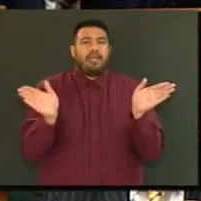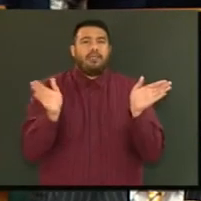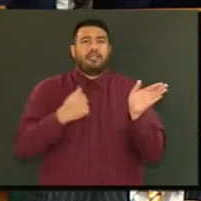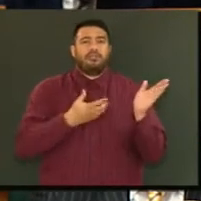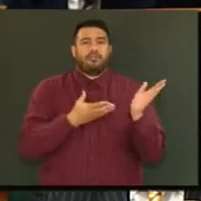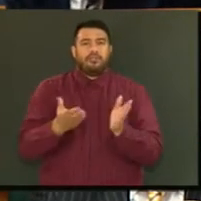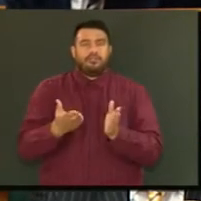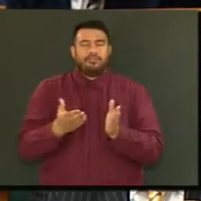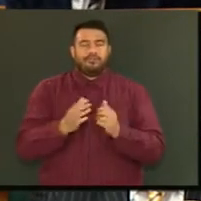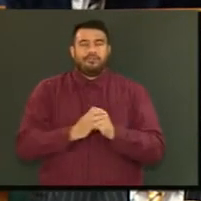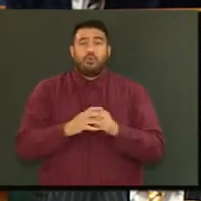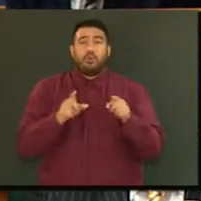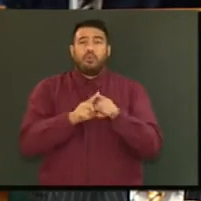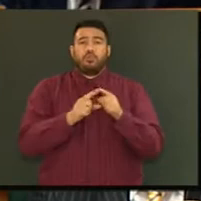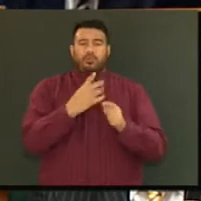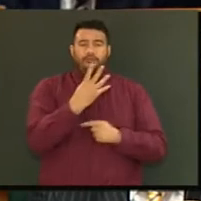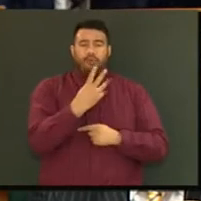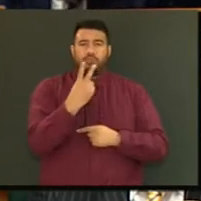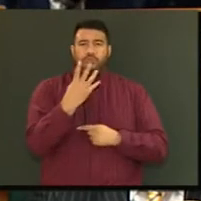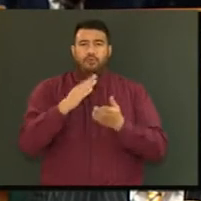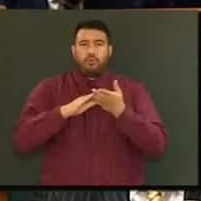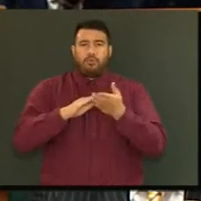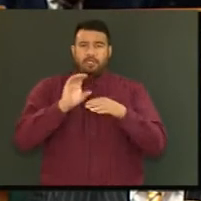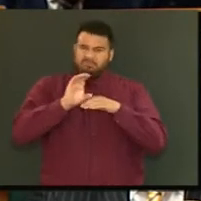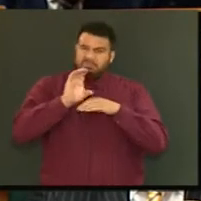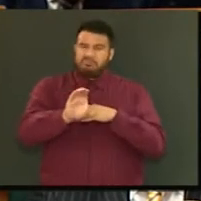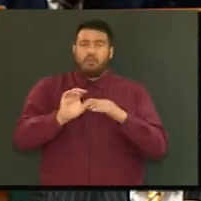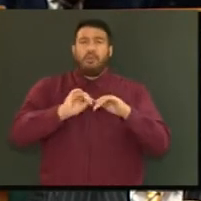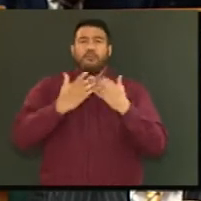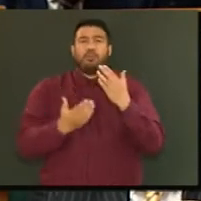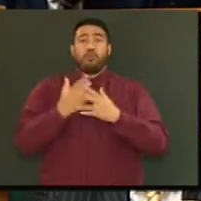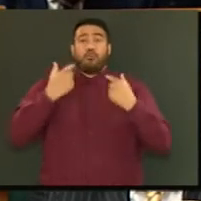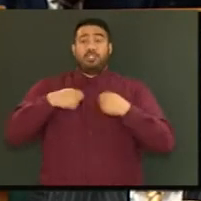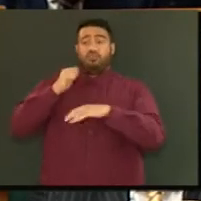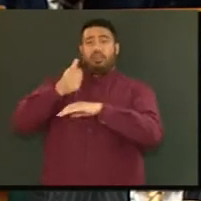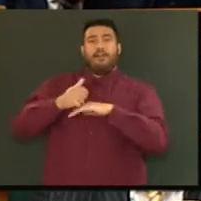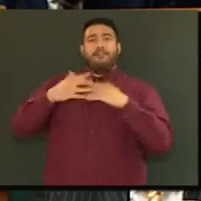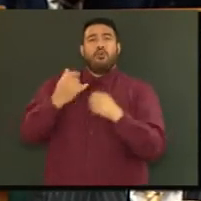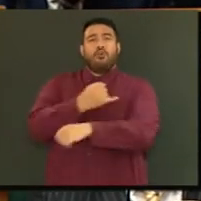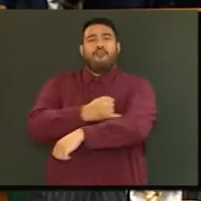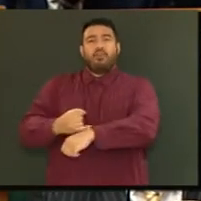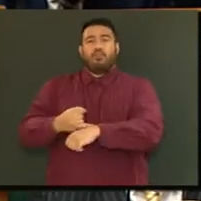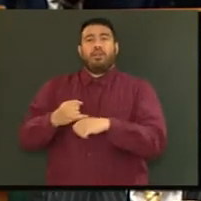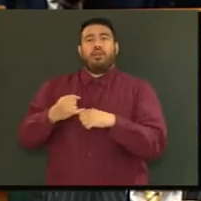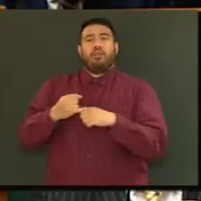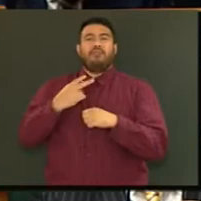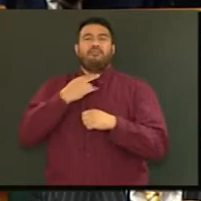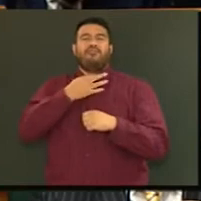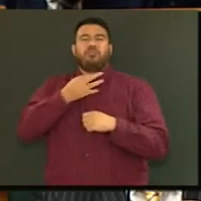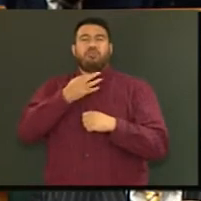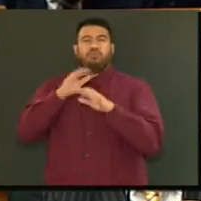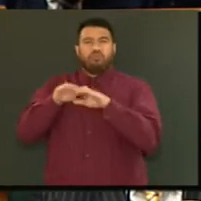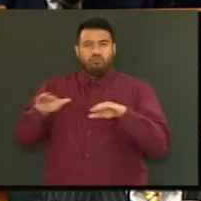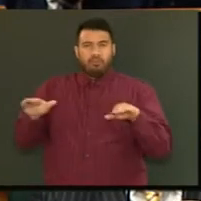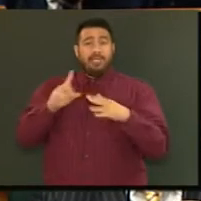a $424 million investment in the new Ministry for Vulnerable Children, Oranga Tamariki, including funding